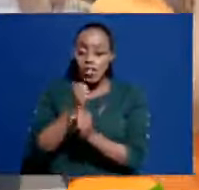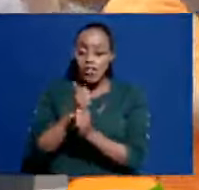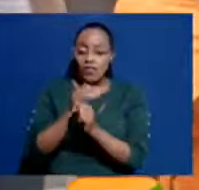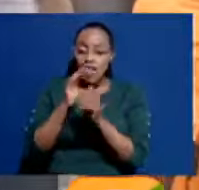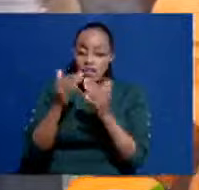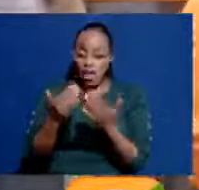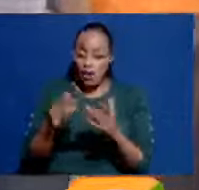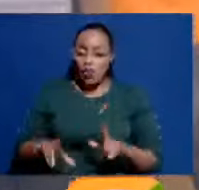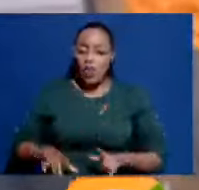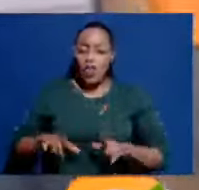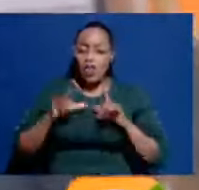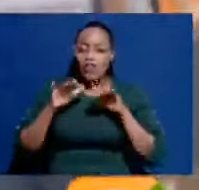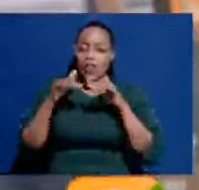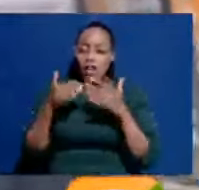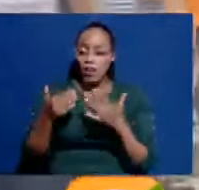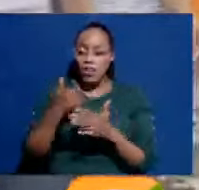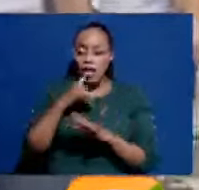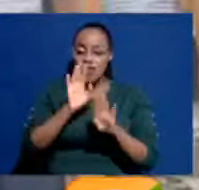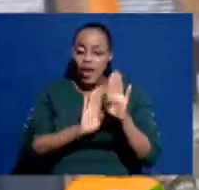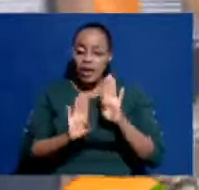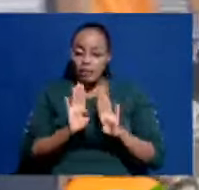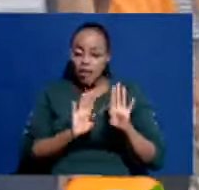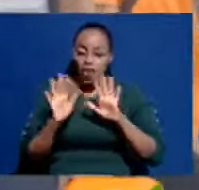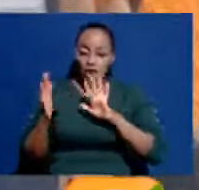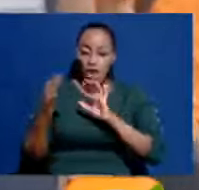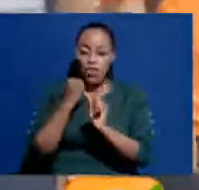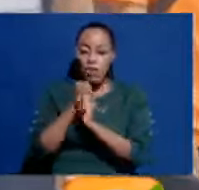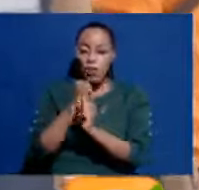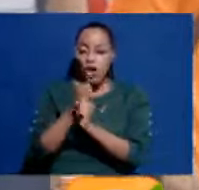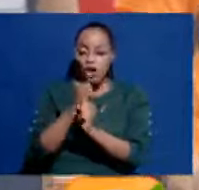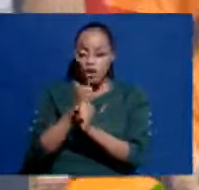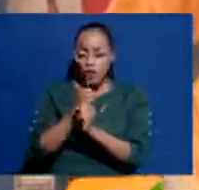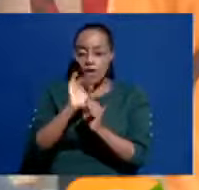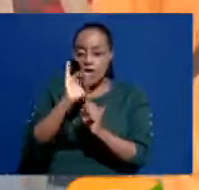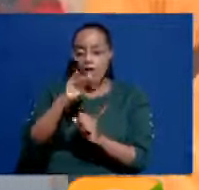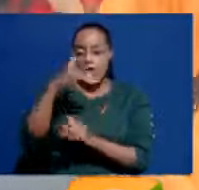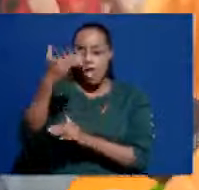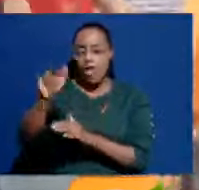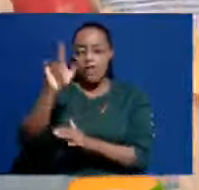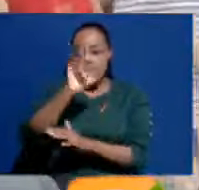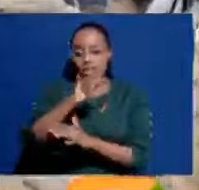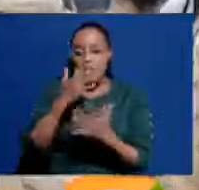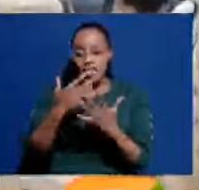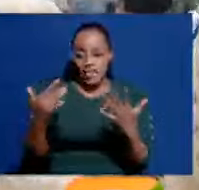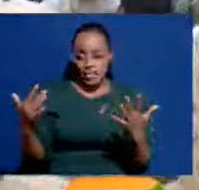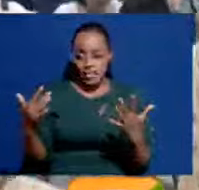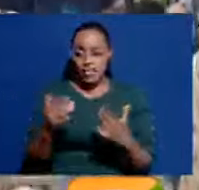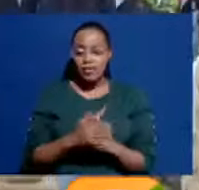been living and how they were conducting their day-to-day affairs.